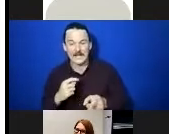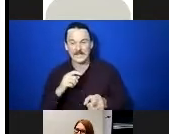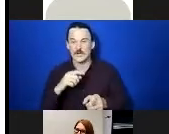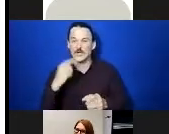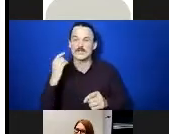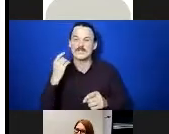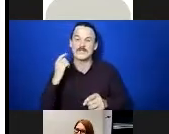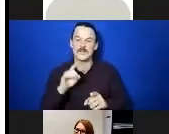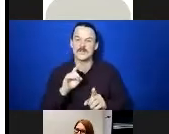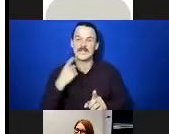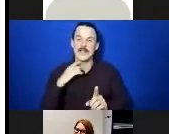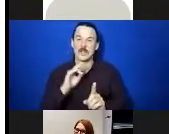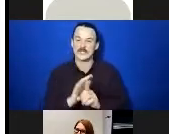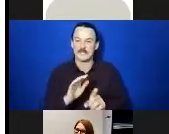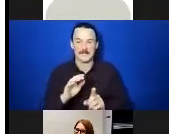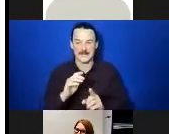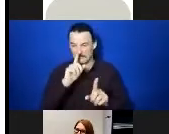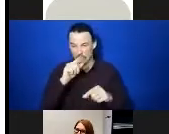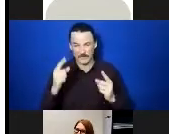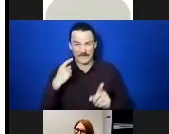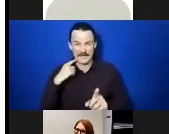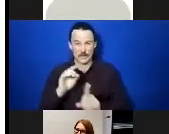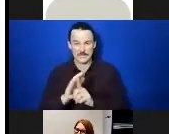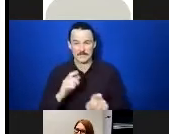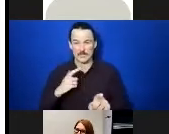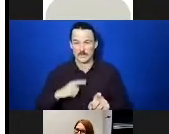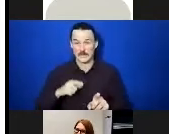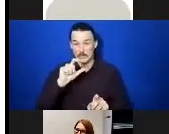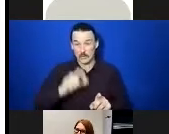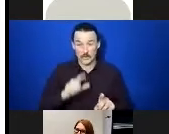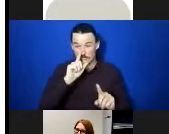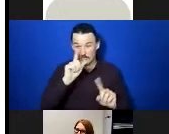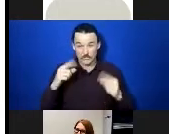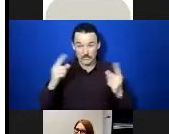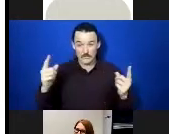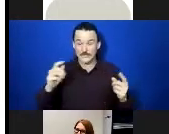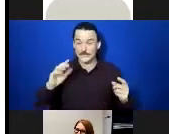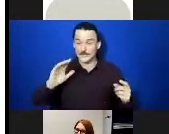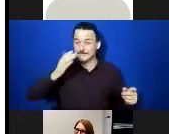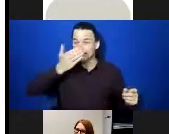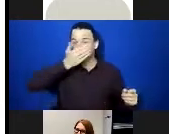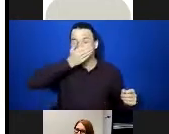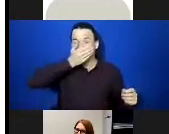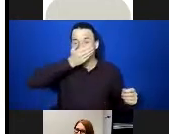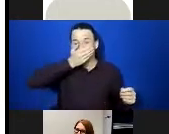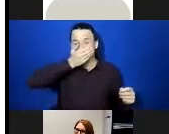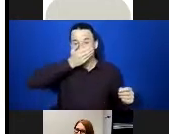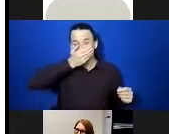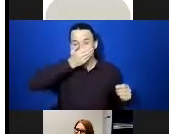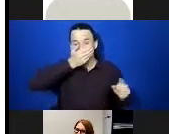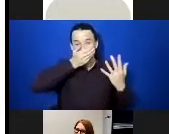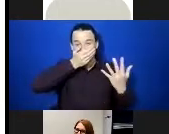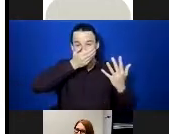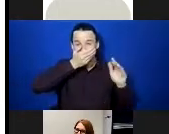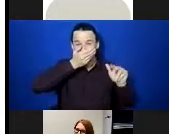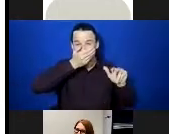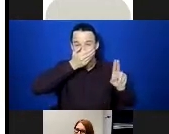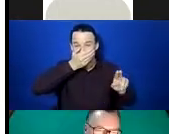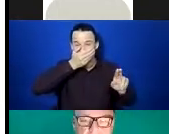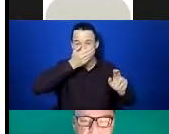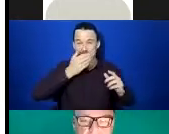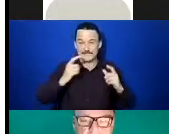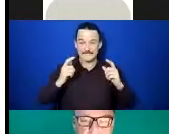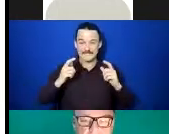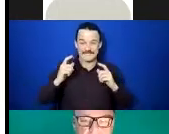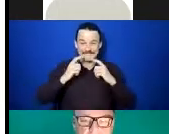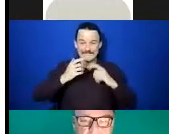soaked sponge or towel over their nose and mouth for the full 5 minute duration it would need to work